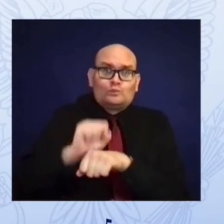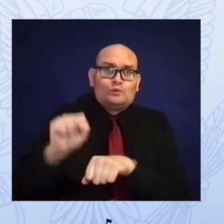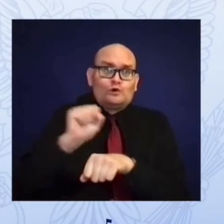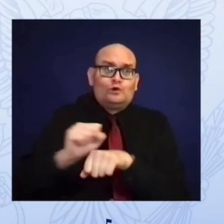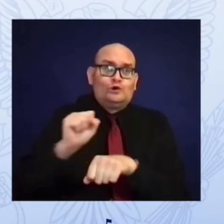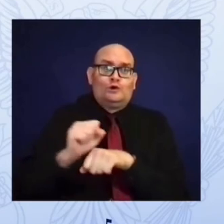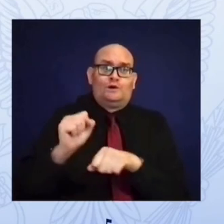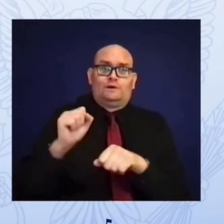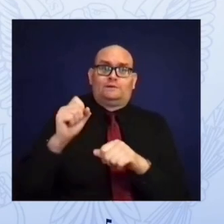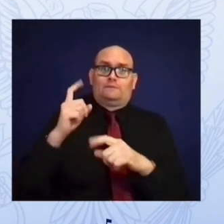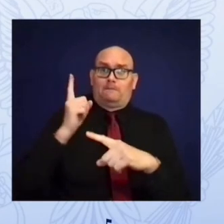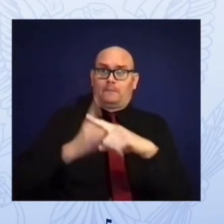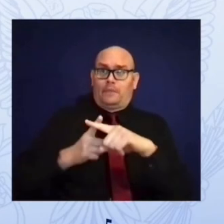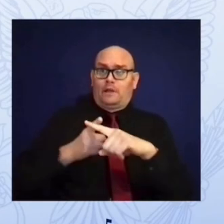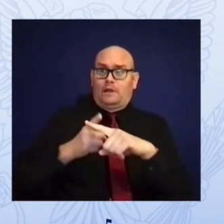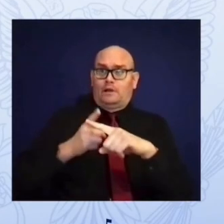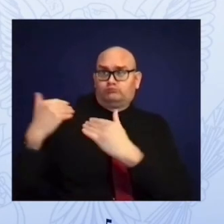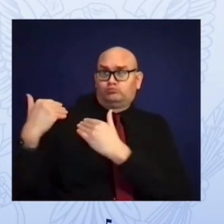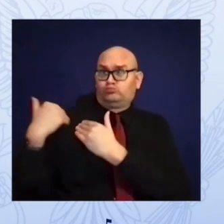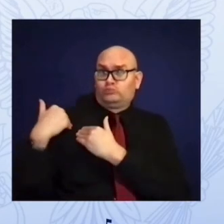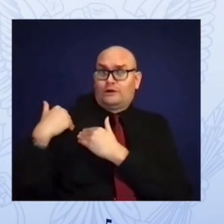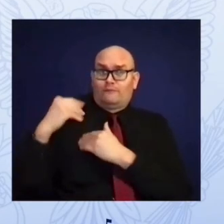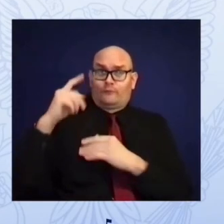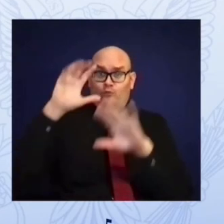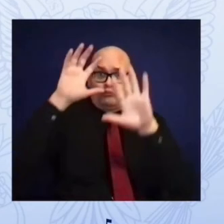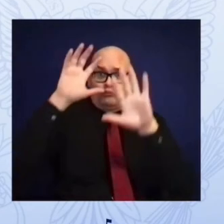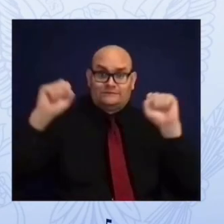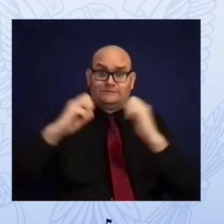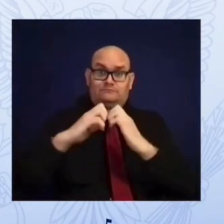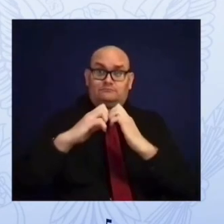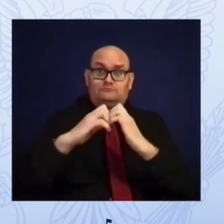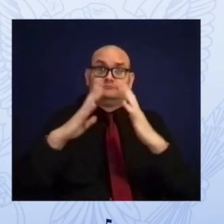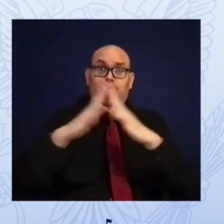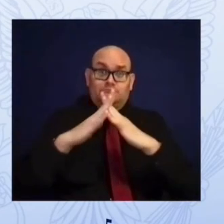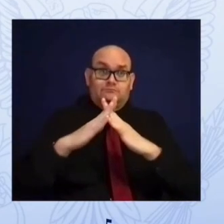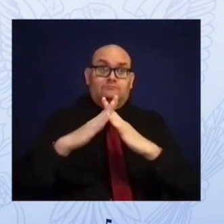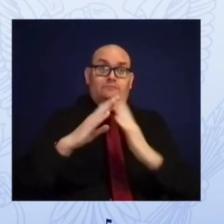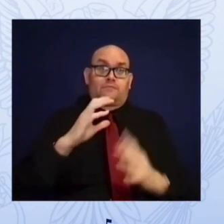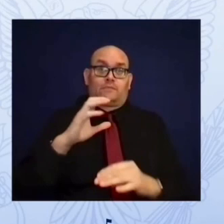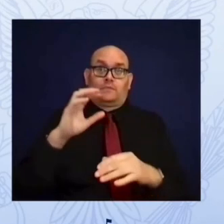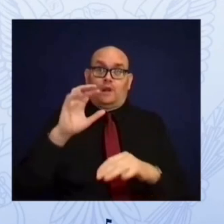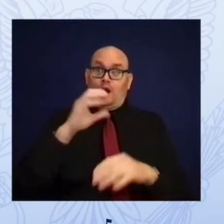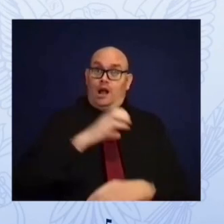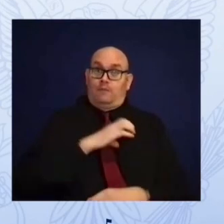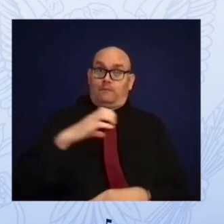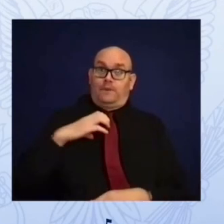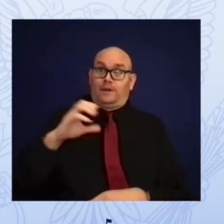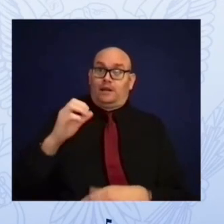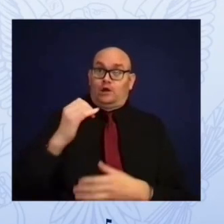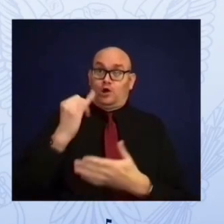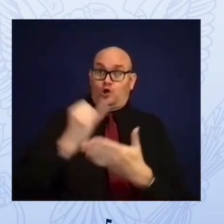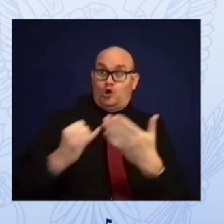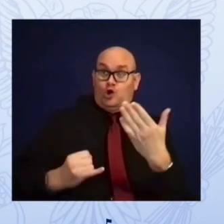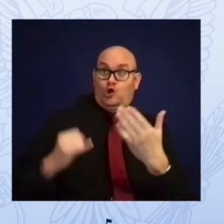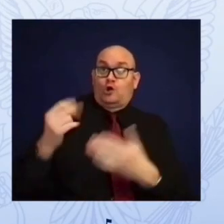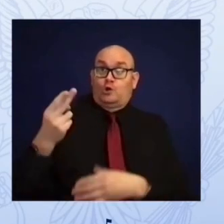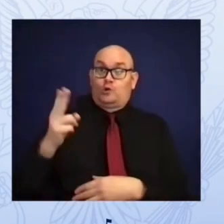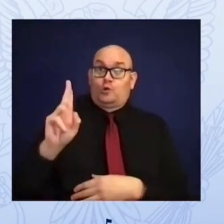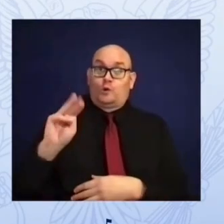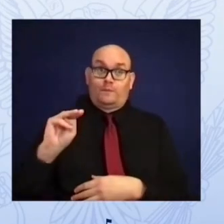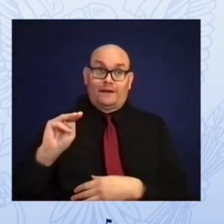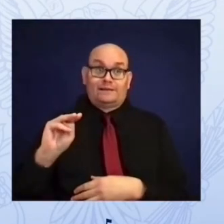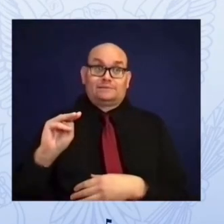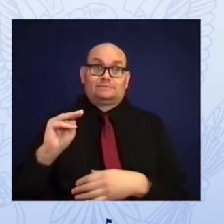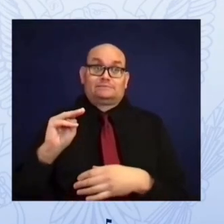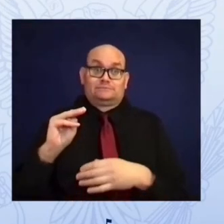of the President's Committee on the Arts and Humanities, which is housed at the IMLS, and will this month have its first board meeting with Dr.